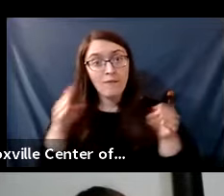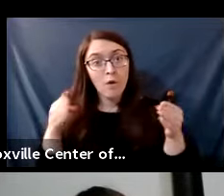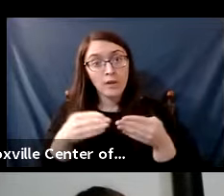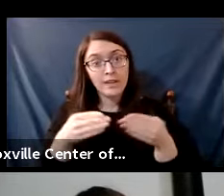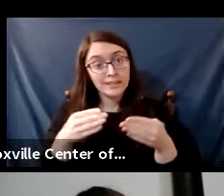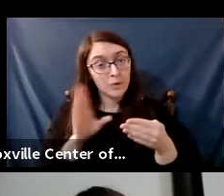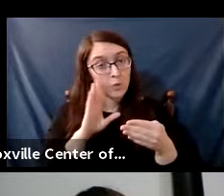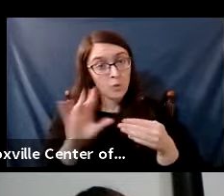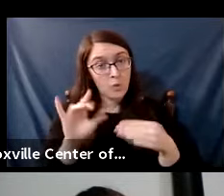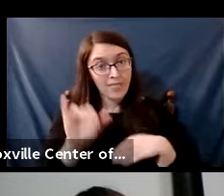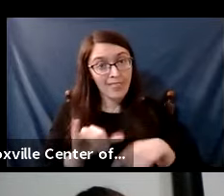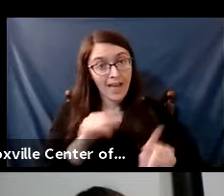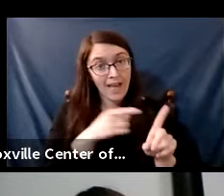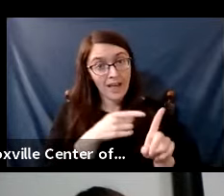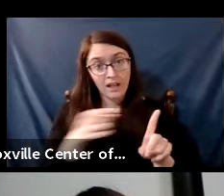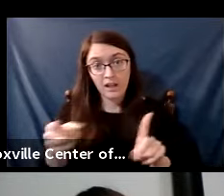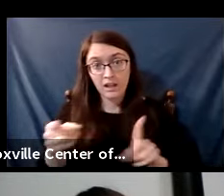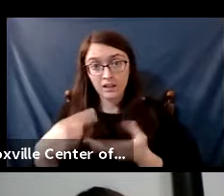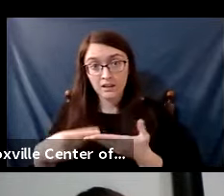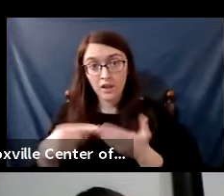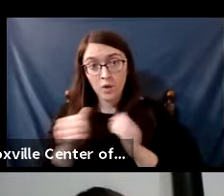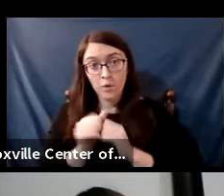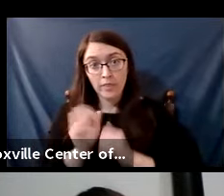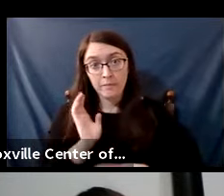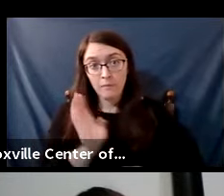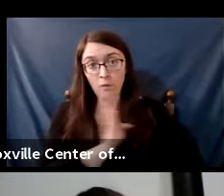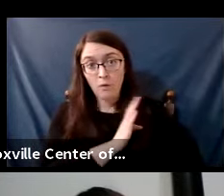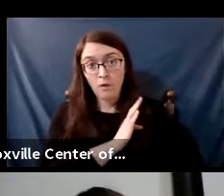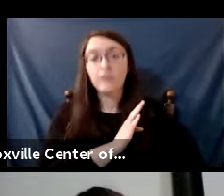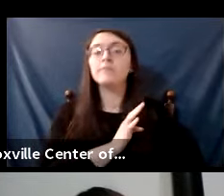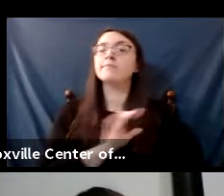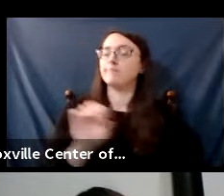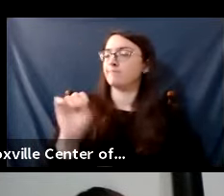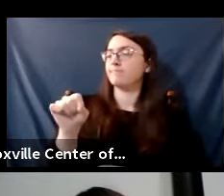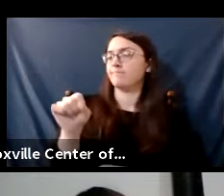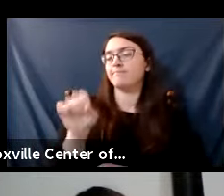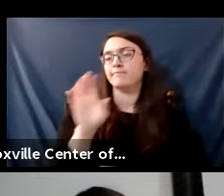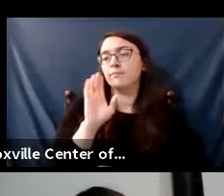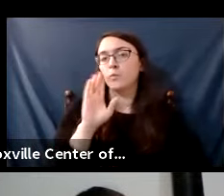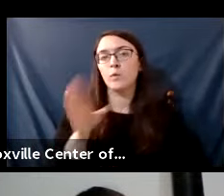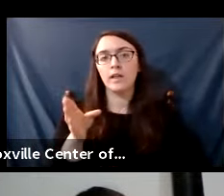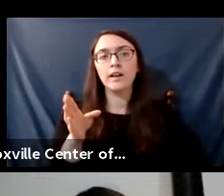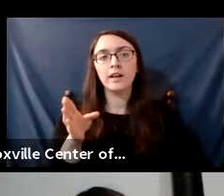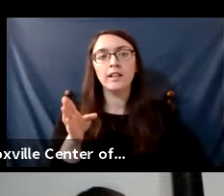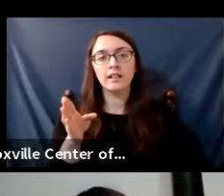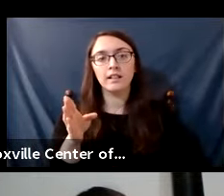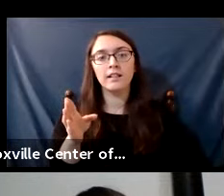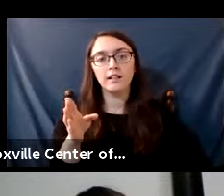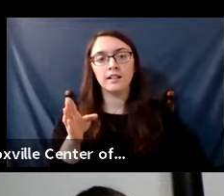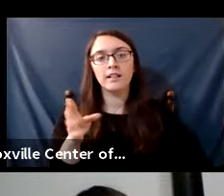back to the board? It does. It does make its way back to the board.